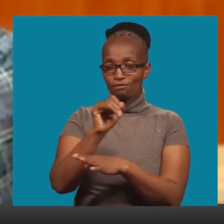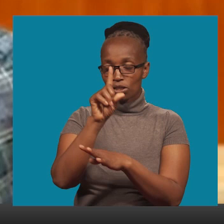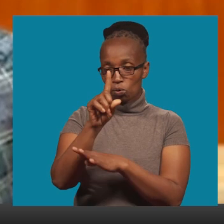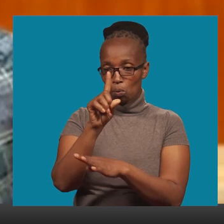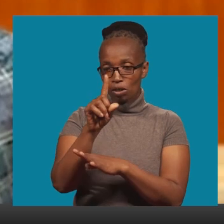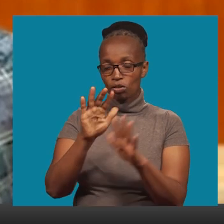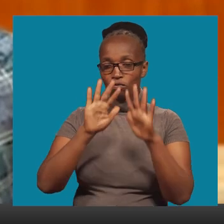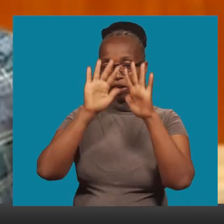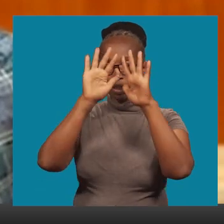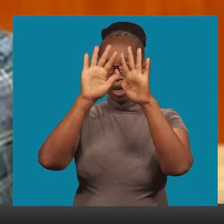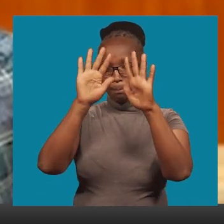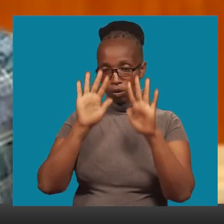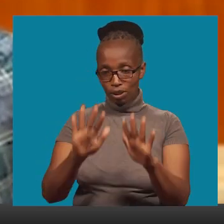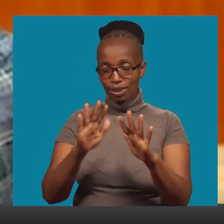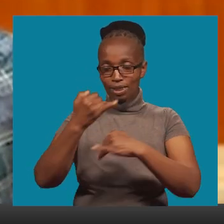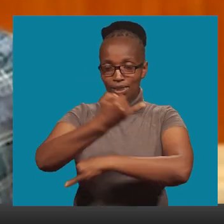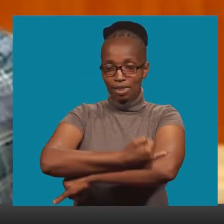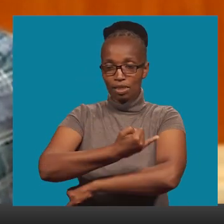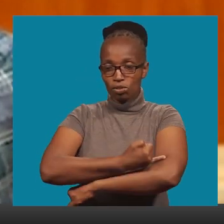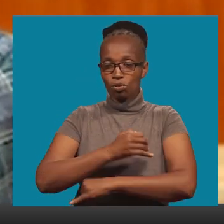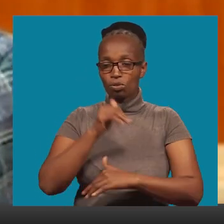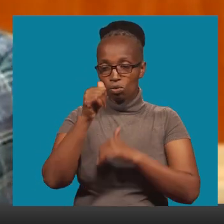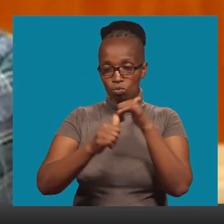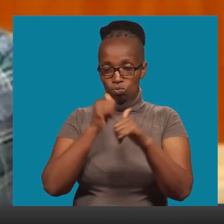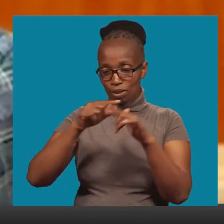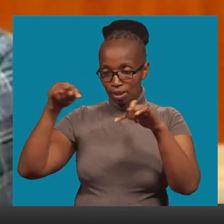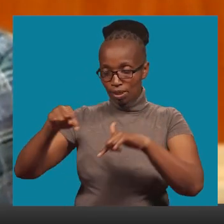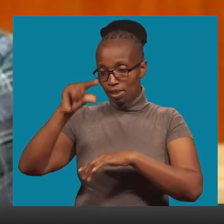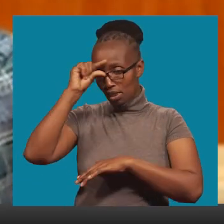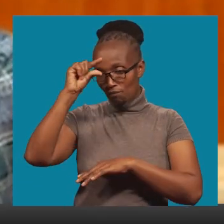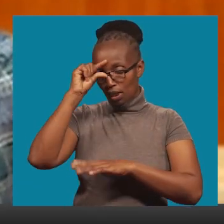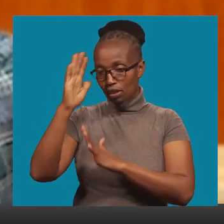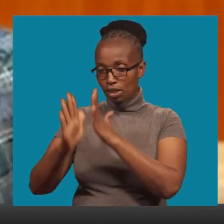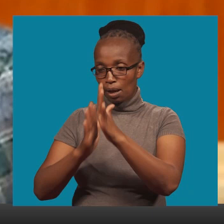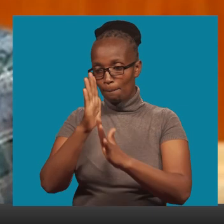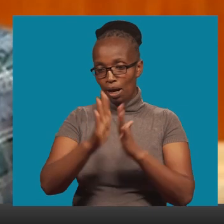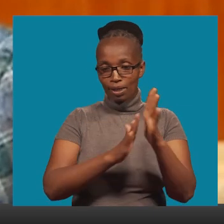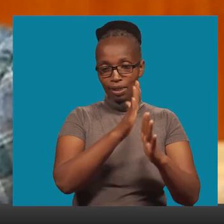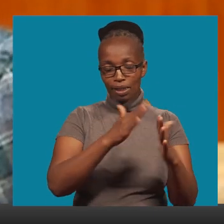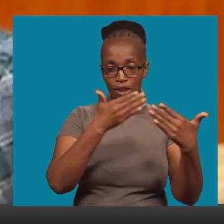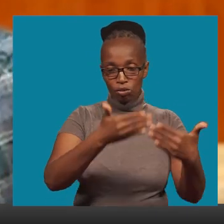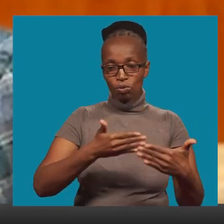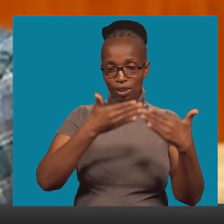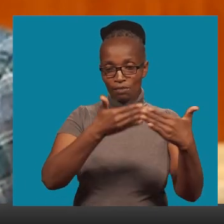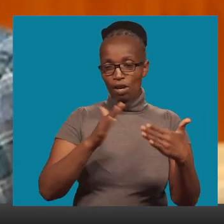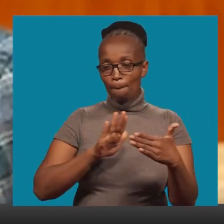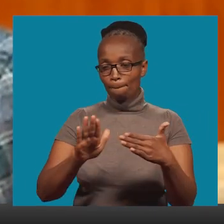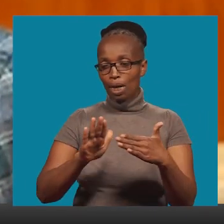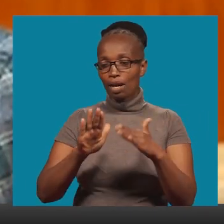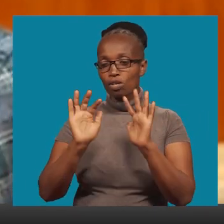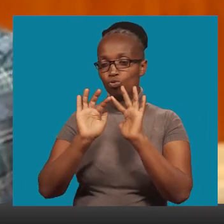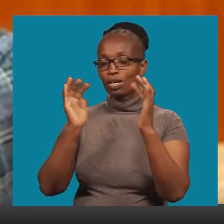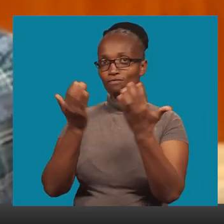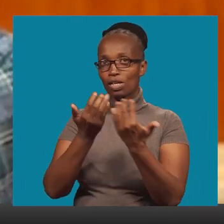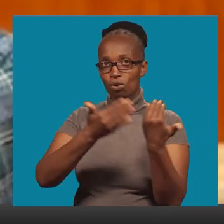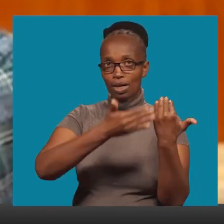NHIF is one of the key institutions that this government intends to deliver on its